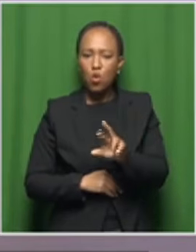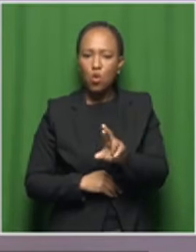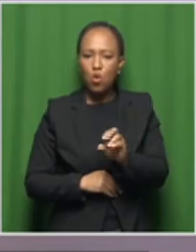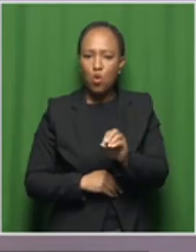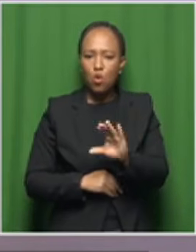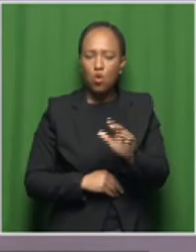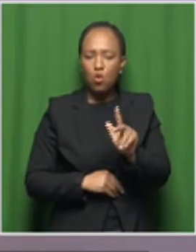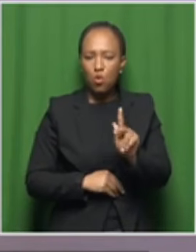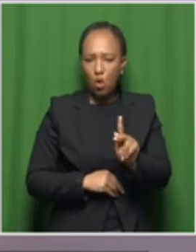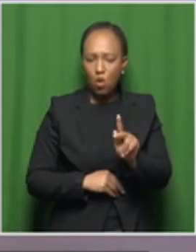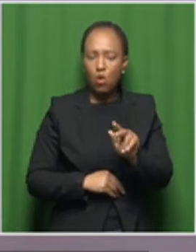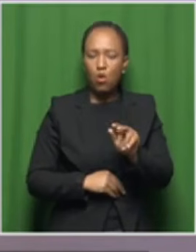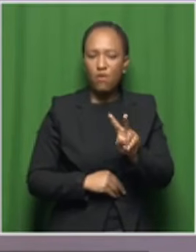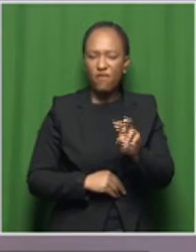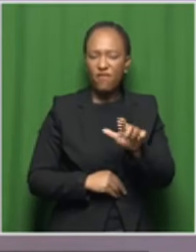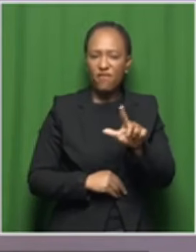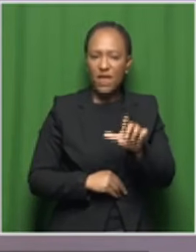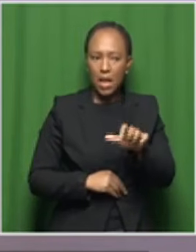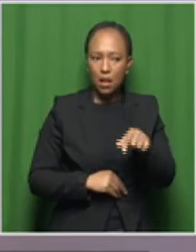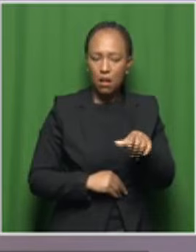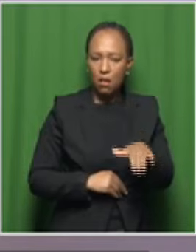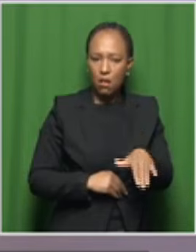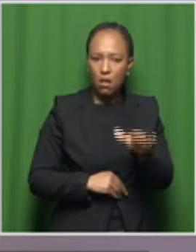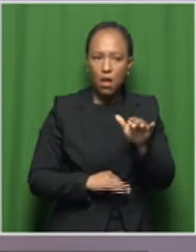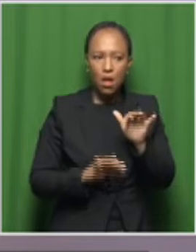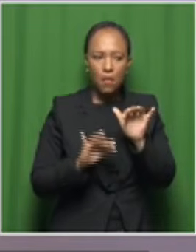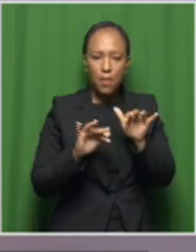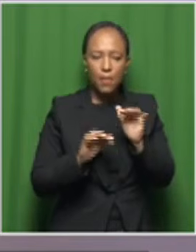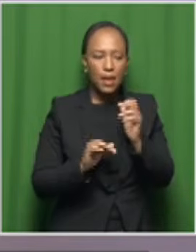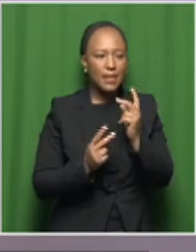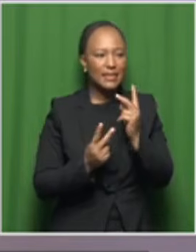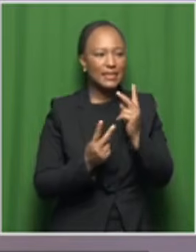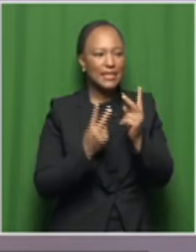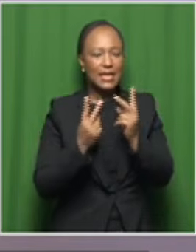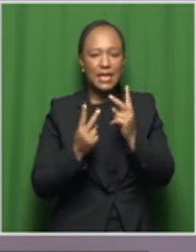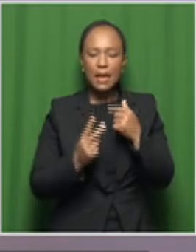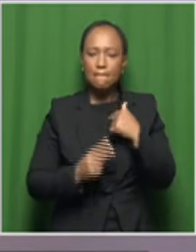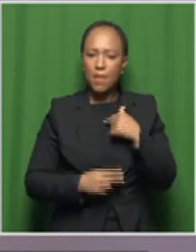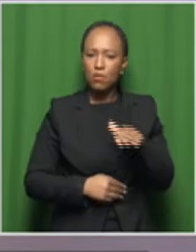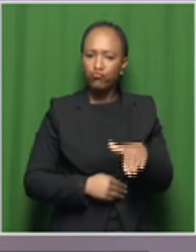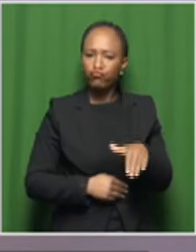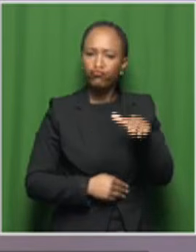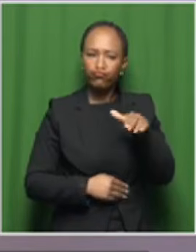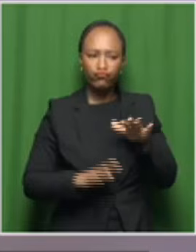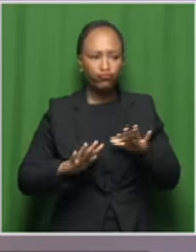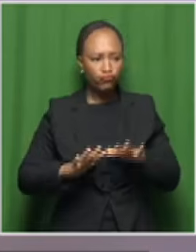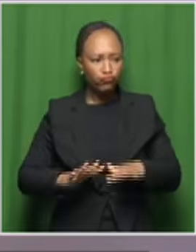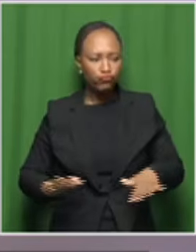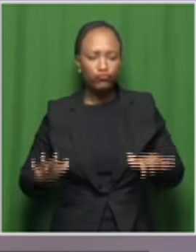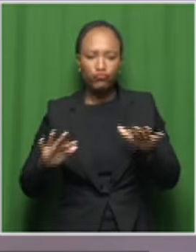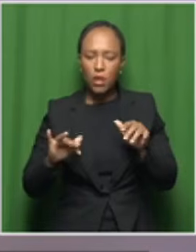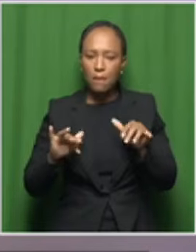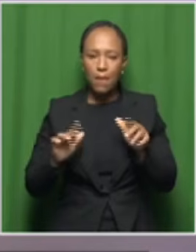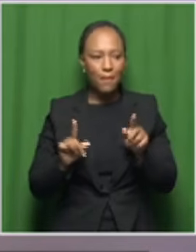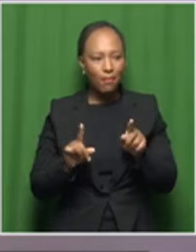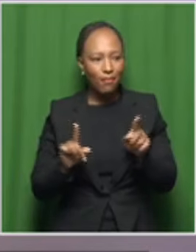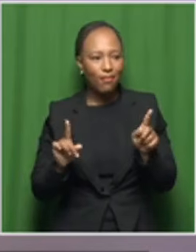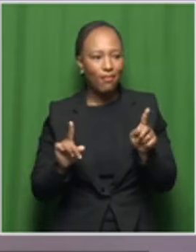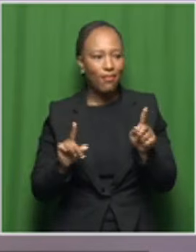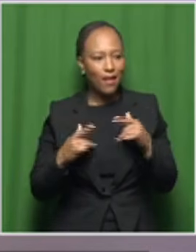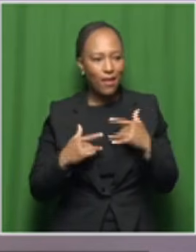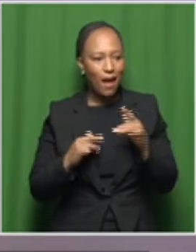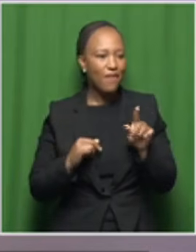people all the time. Yeah. And it resonates with me because it's the neighborhood that I grew up in. And seeing people living different types